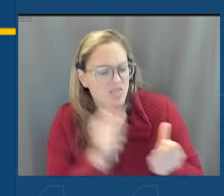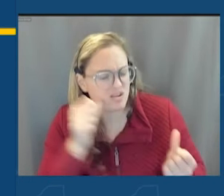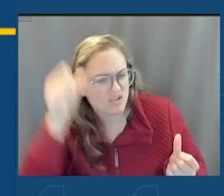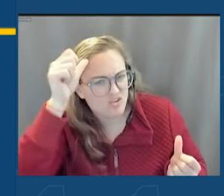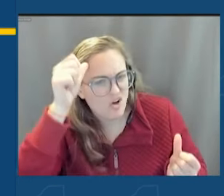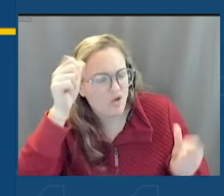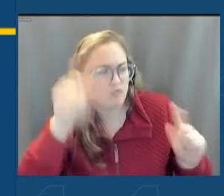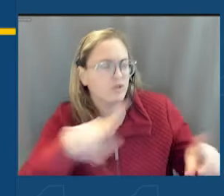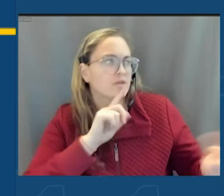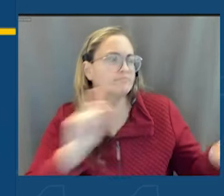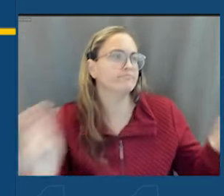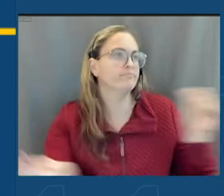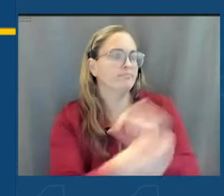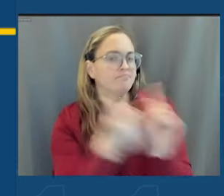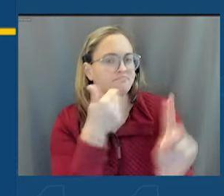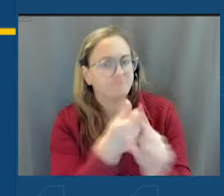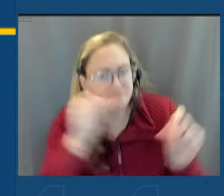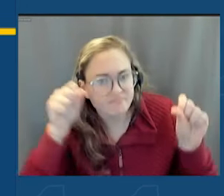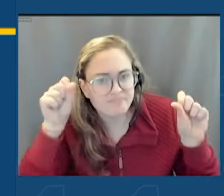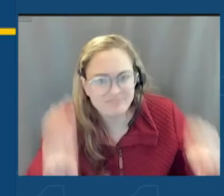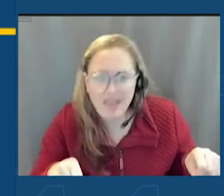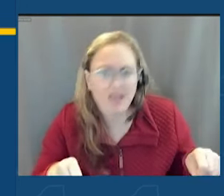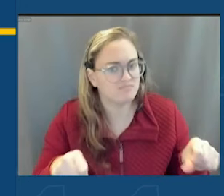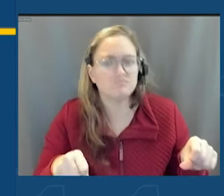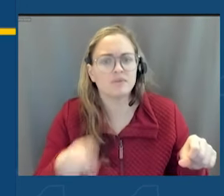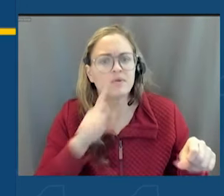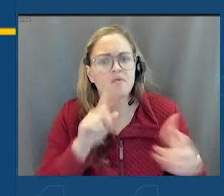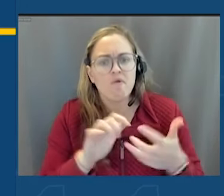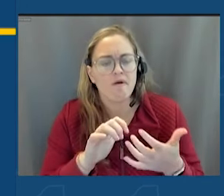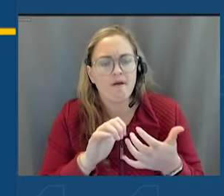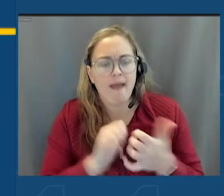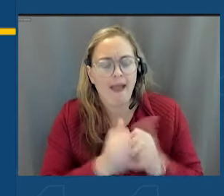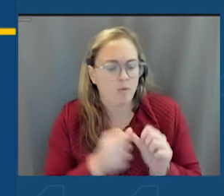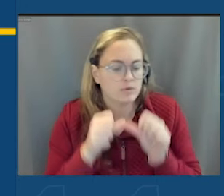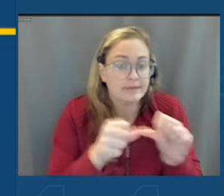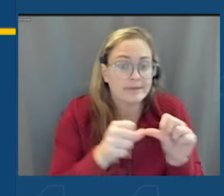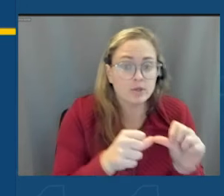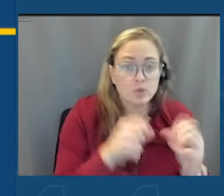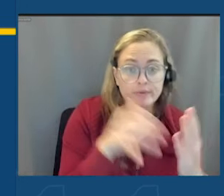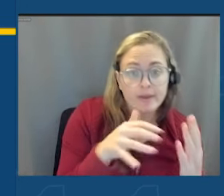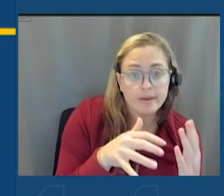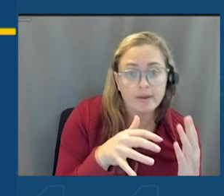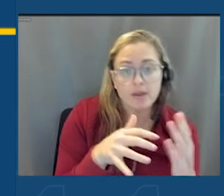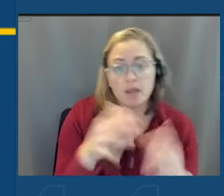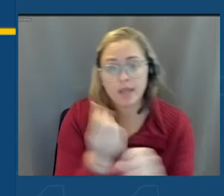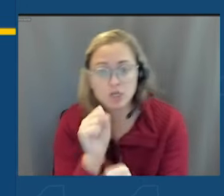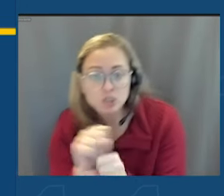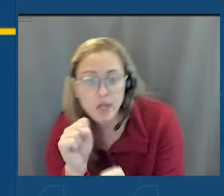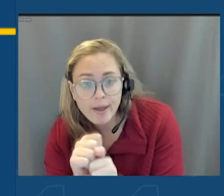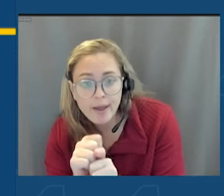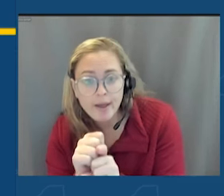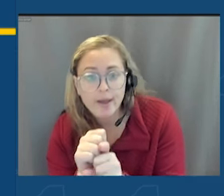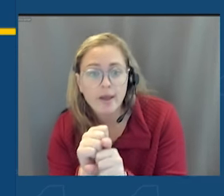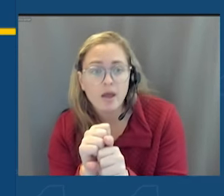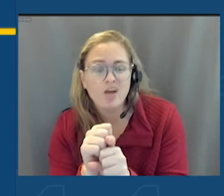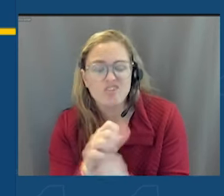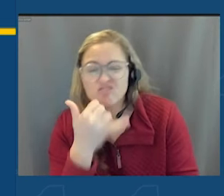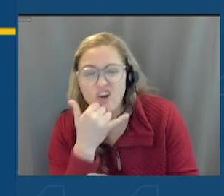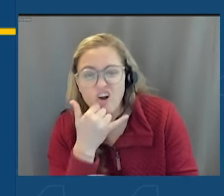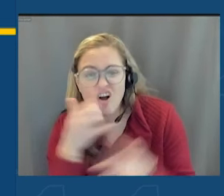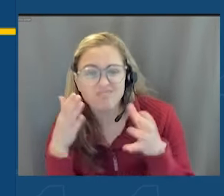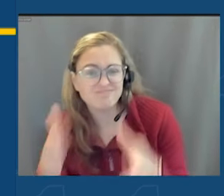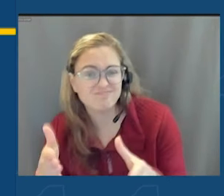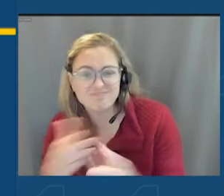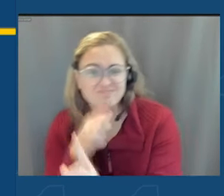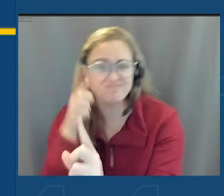make a huge difference in whether or not they continue with their studies and get a job or whether or not they take the wrong path. So we're focused